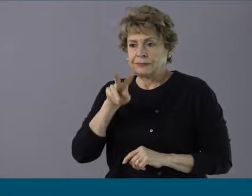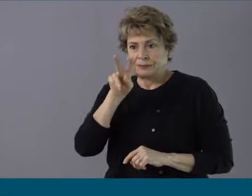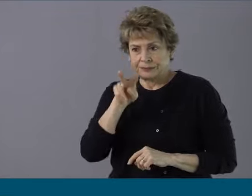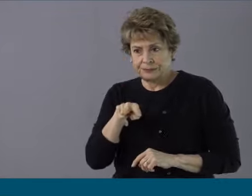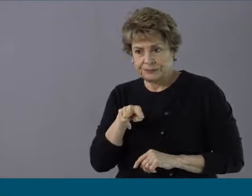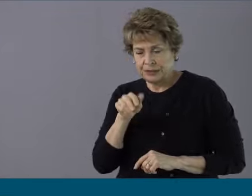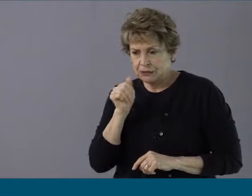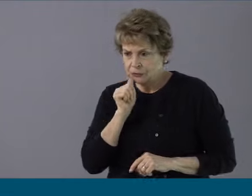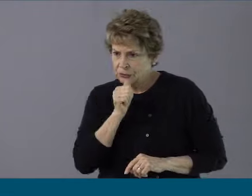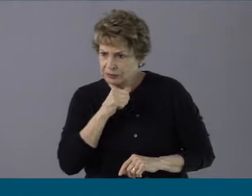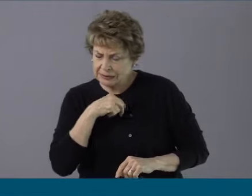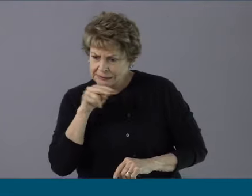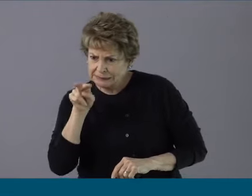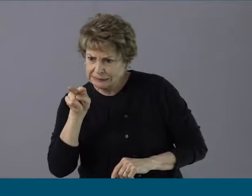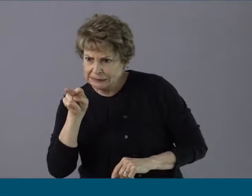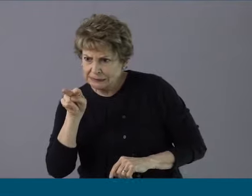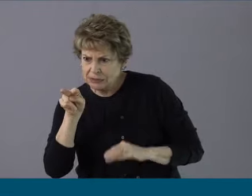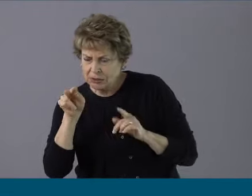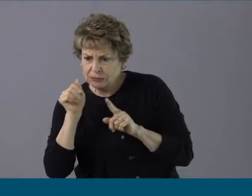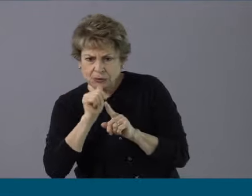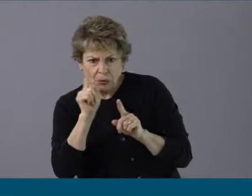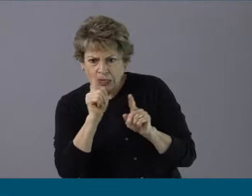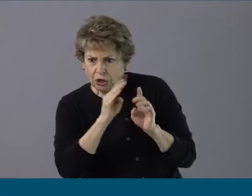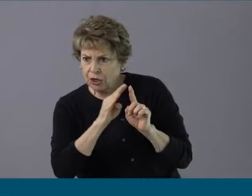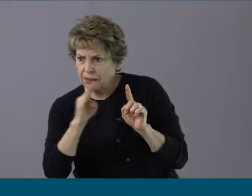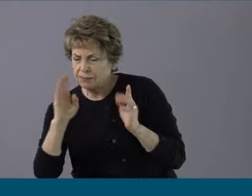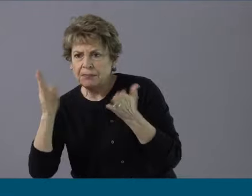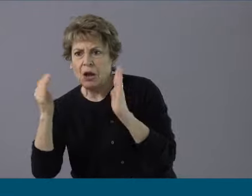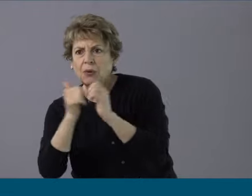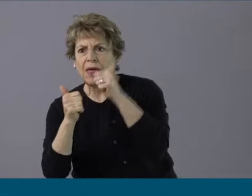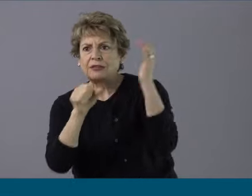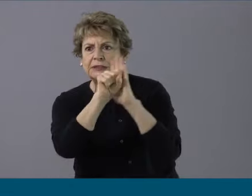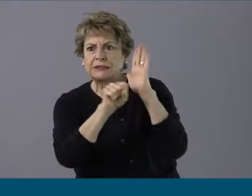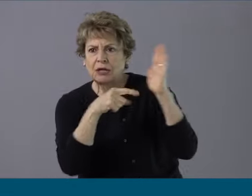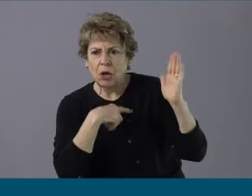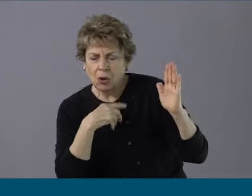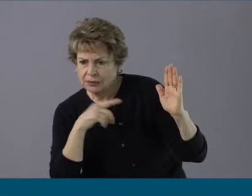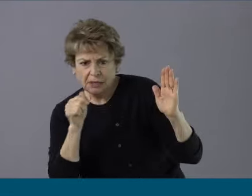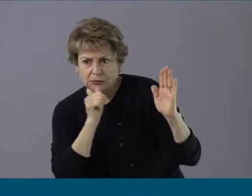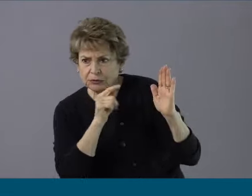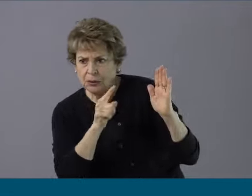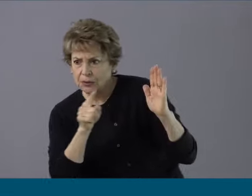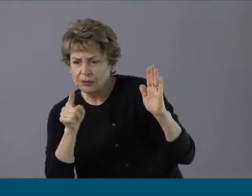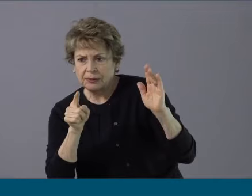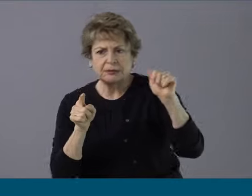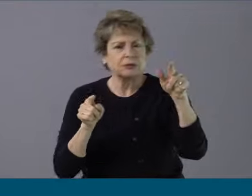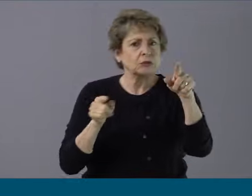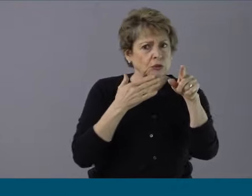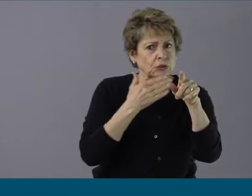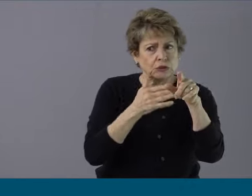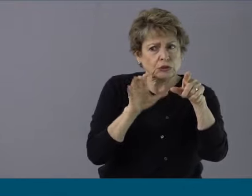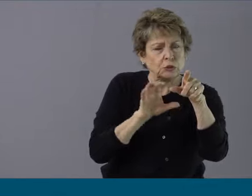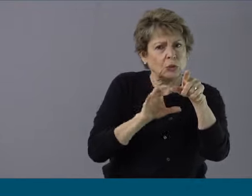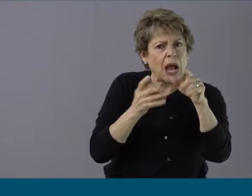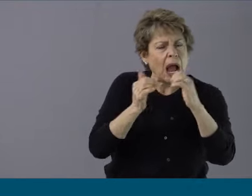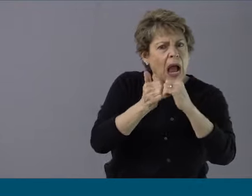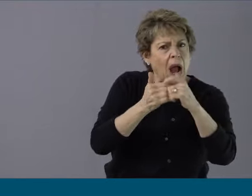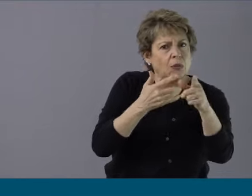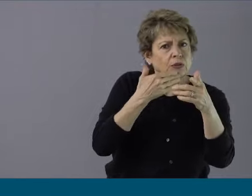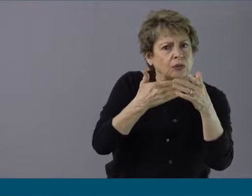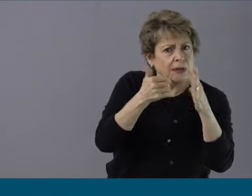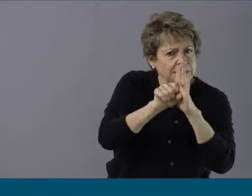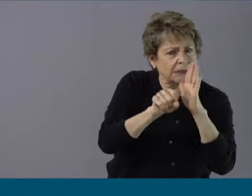see how other states are doing and what best practices or interventions are making a difference. I got